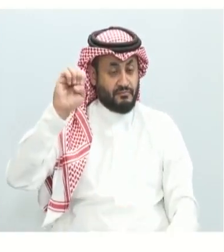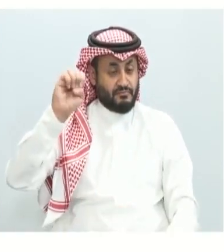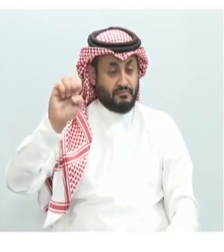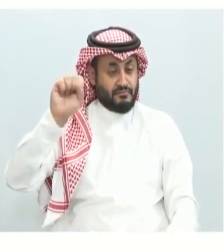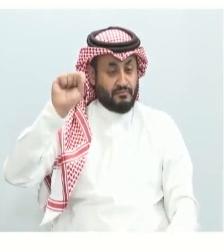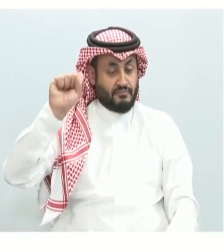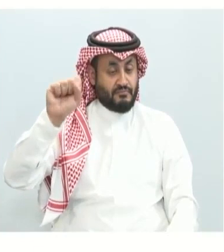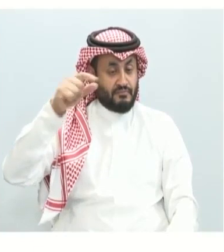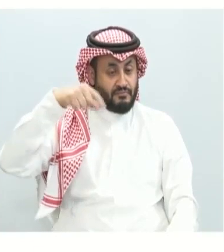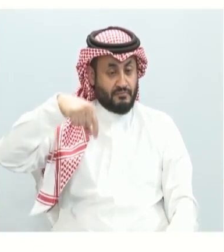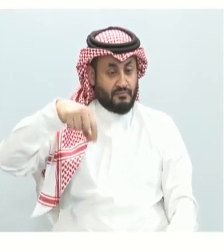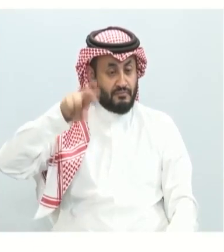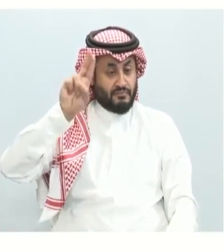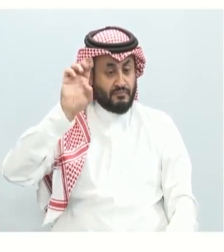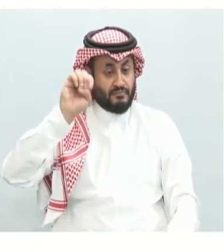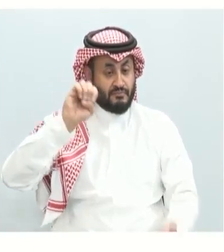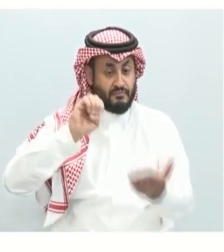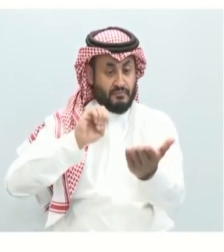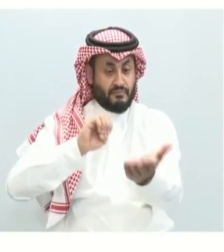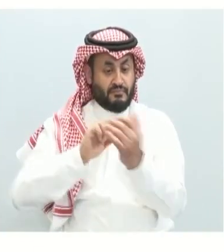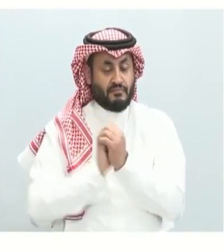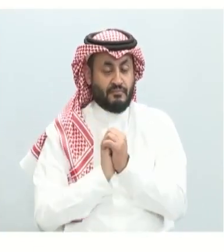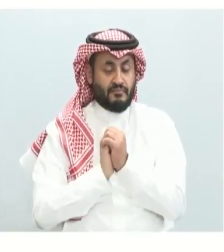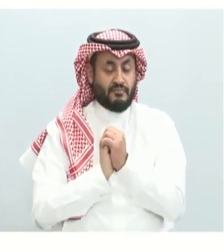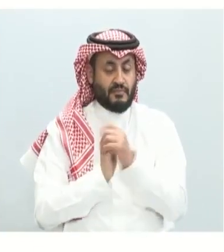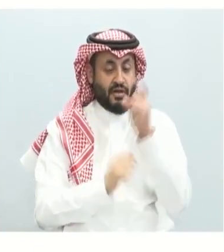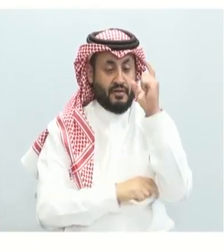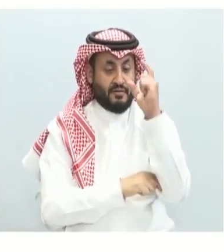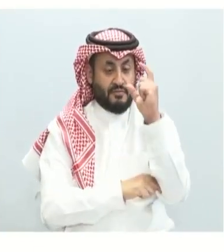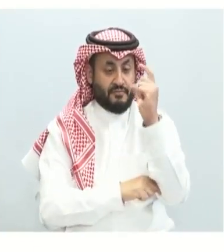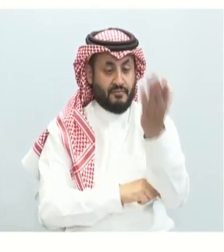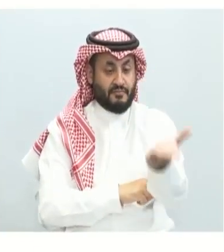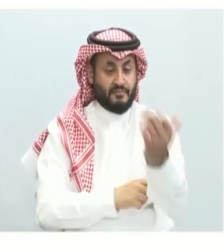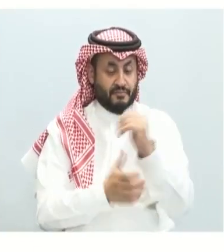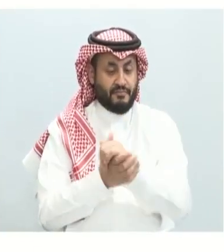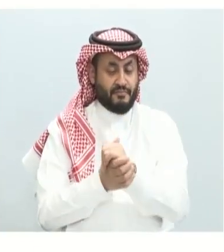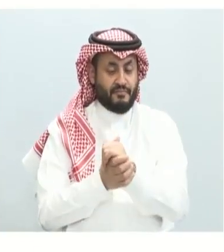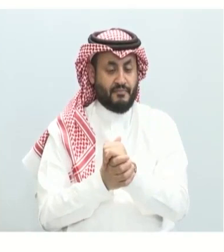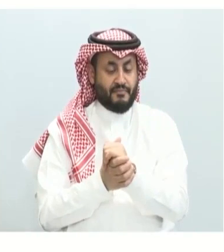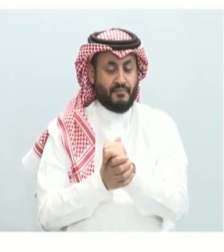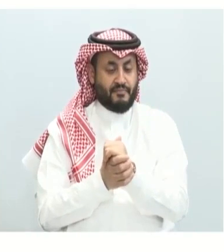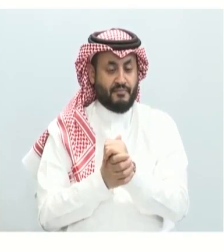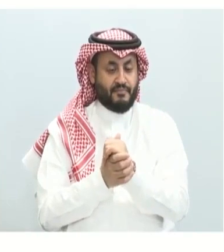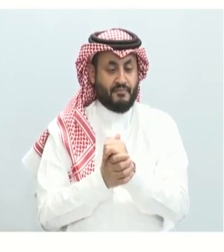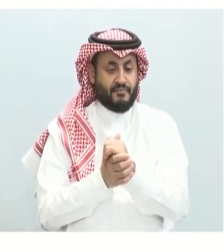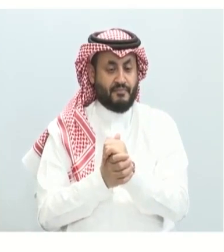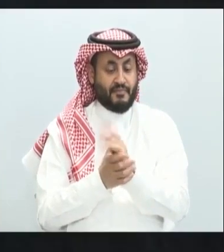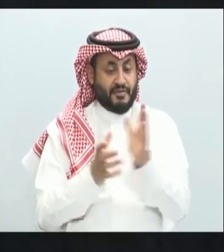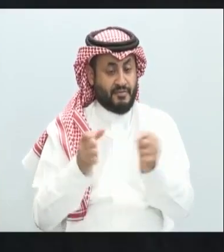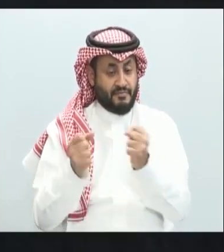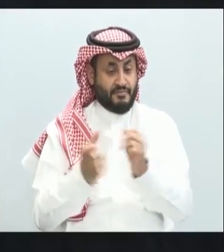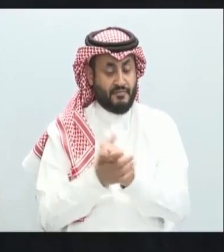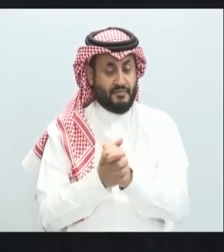can come up with a word which is mosque, mosque. So these are, or this is the exercise